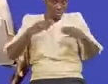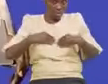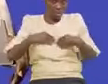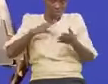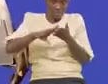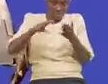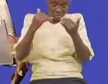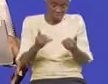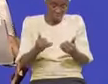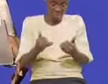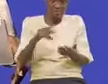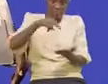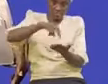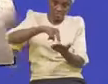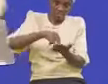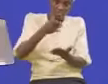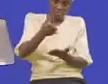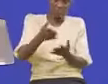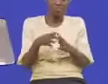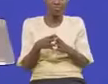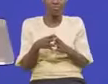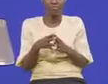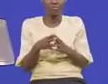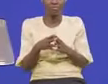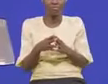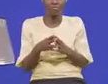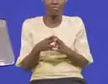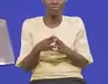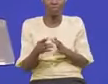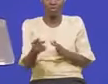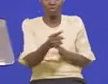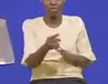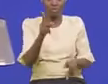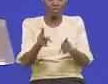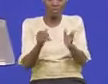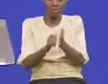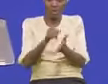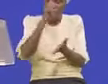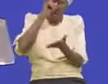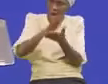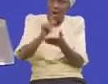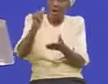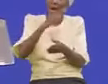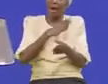Ele nko yesema fisa fi yele kwasi ji benadi no acho nuvo wako